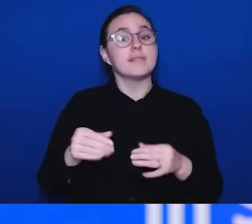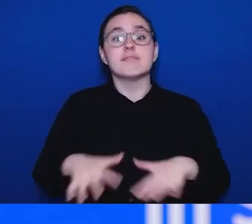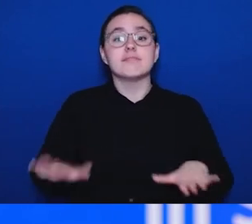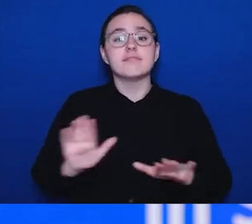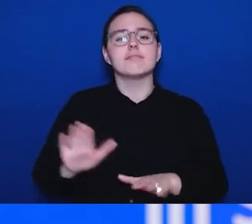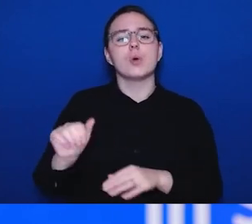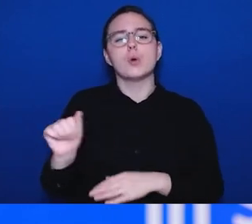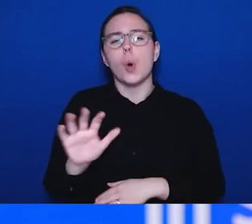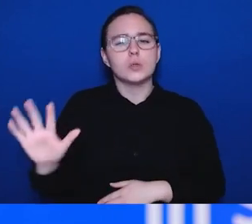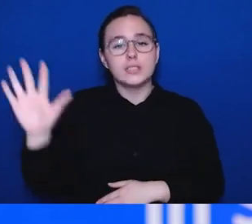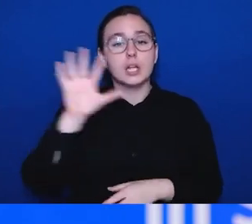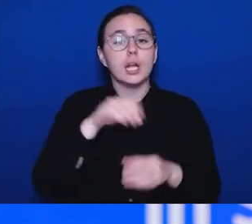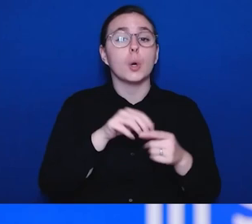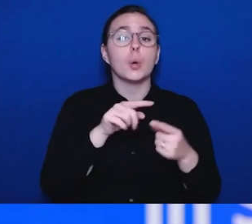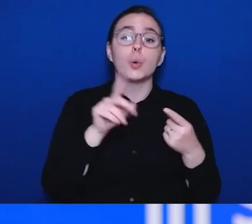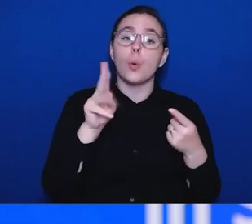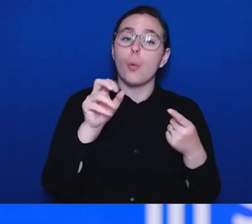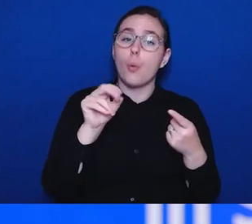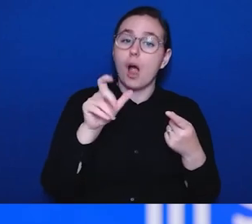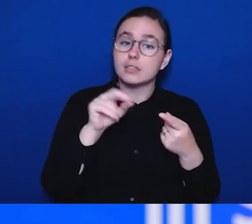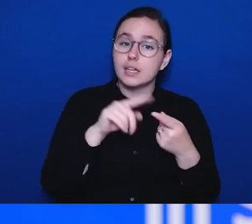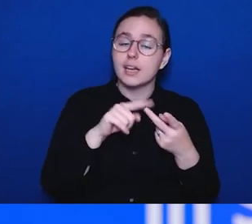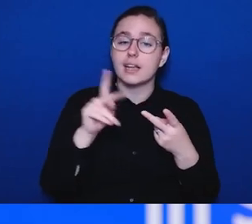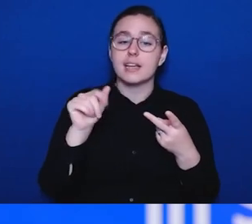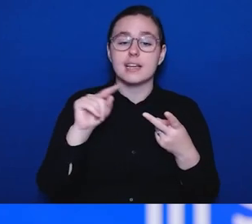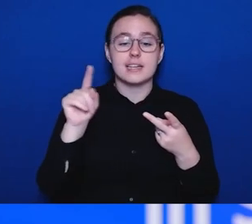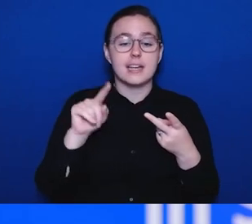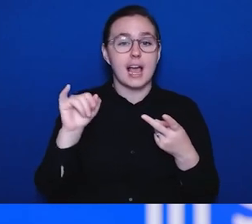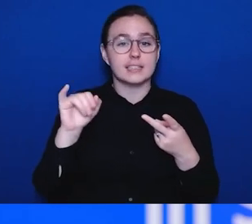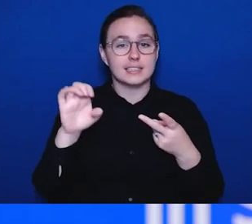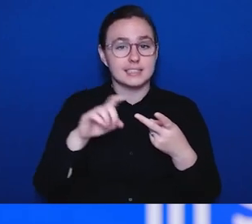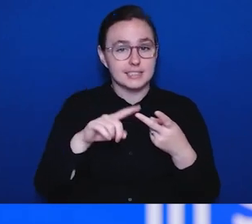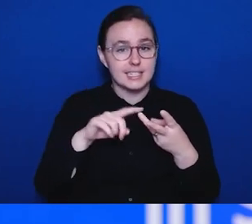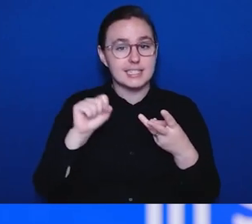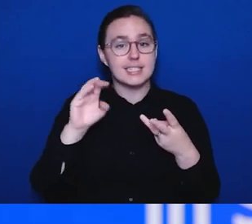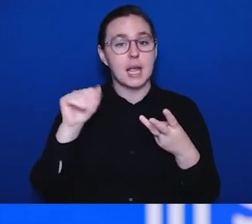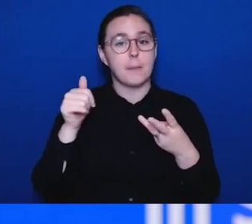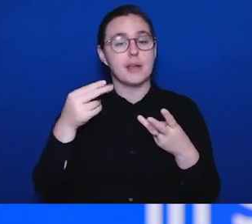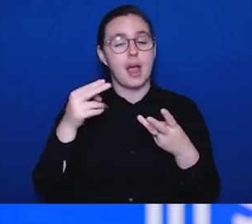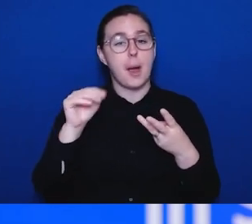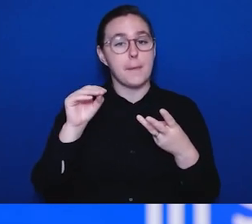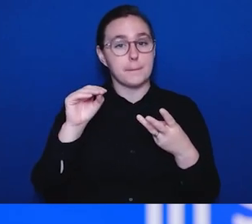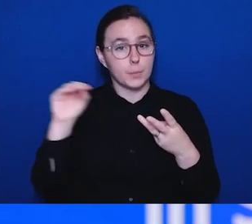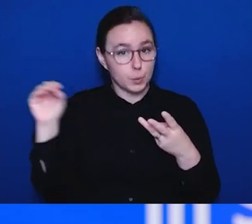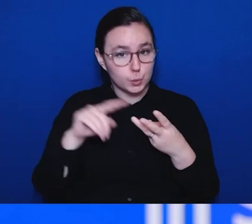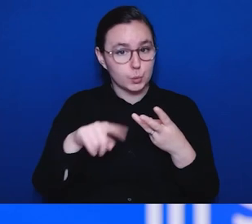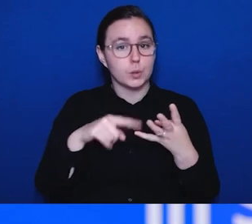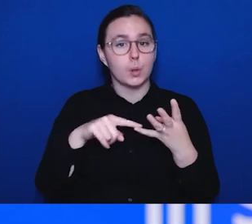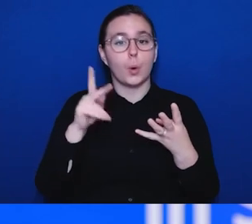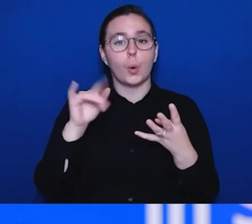here today, pleased to be here on the territories of the Coast Salish people, including the Kwantlen, the Catesy, the